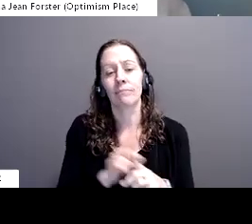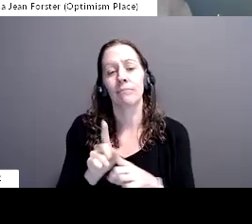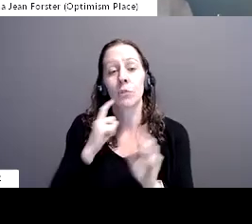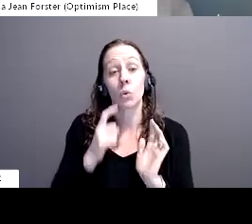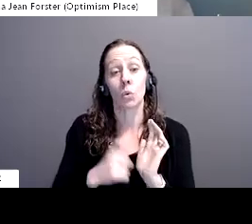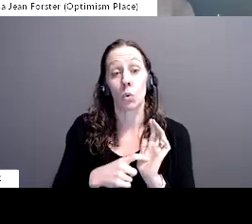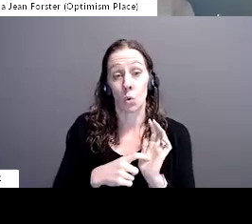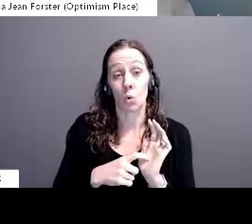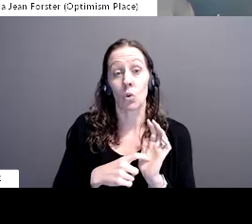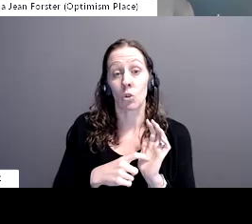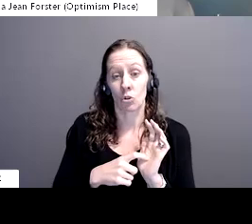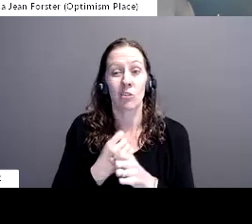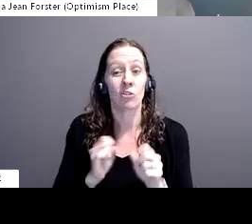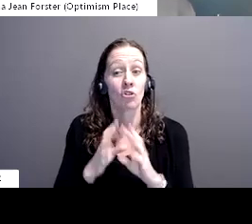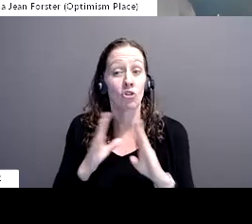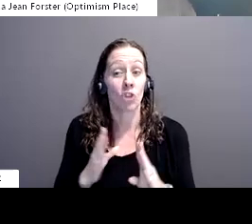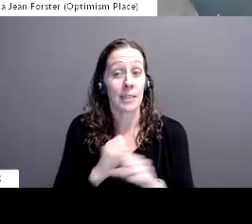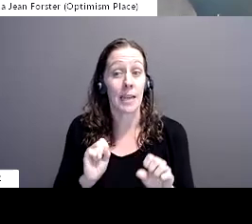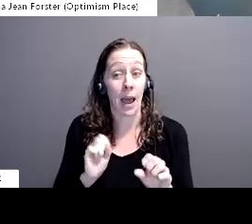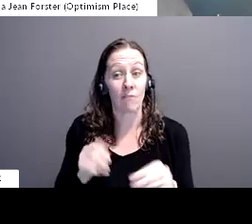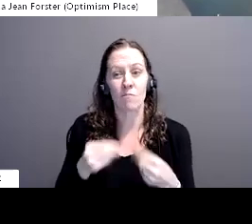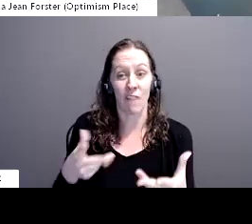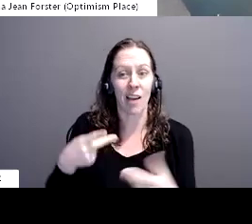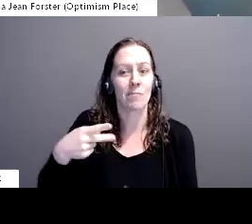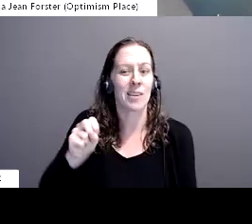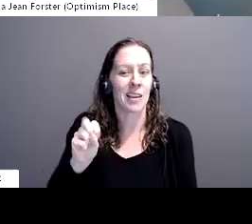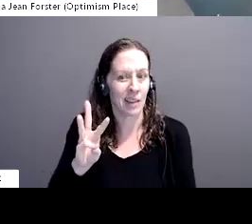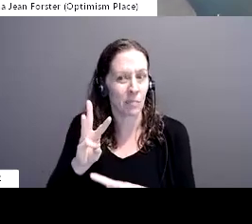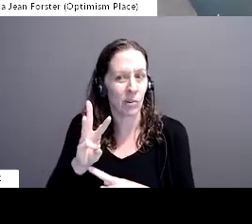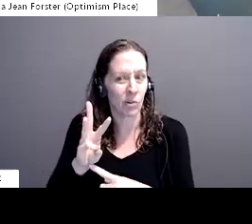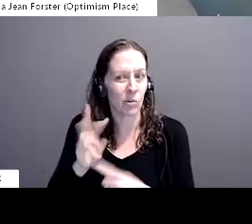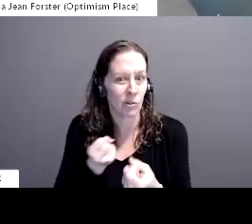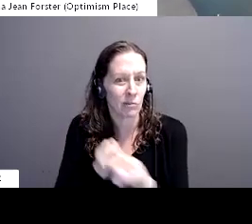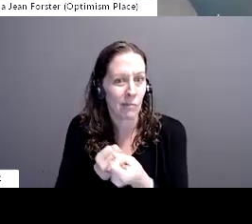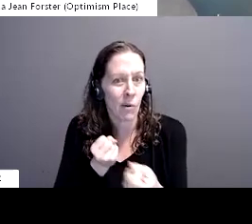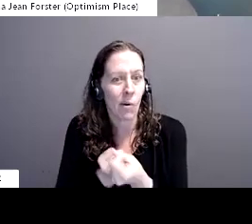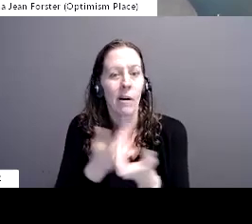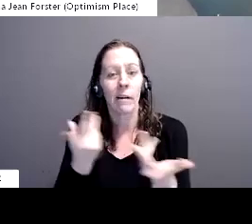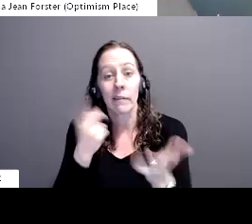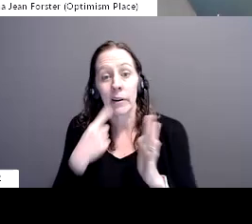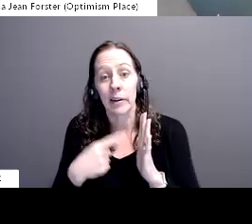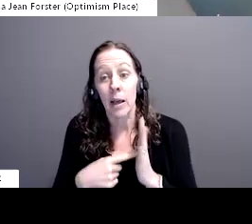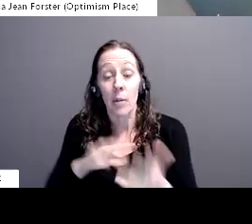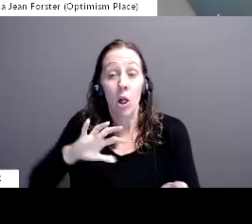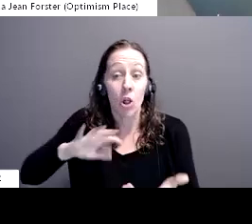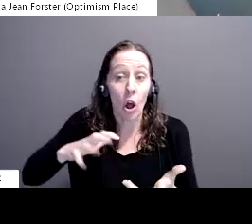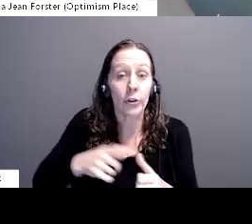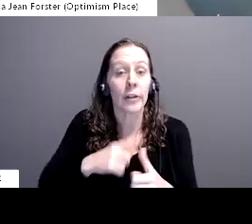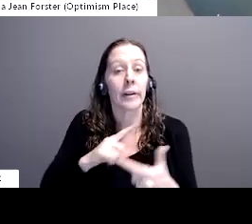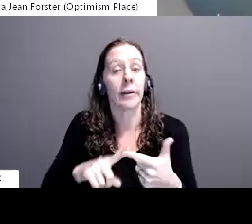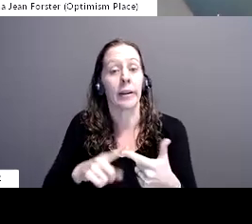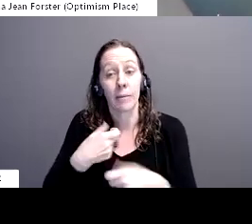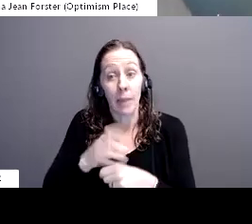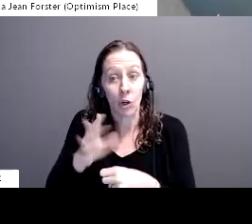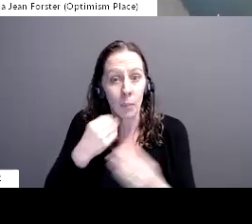shelter staff are needing to provide PSW type of supports. Doing her laundry, making her